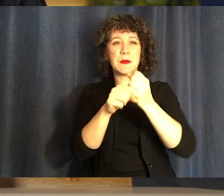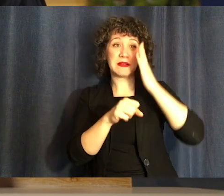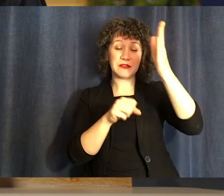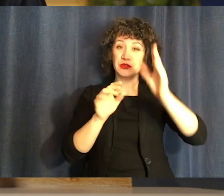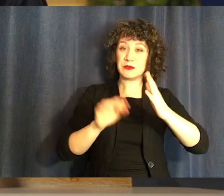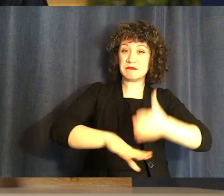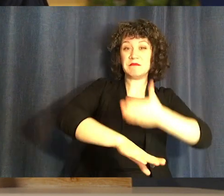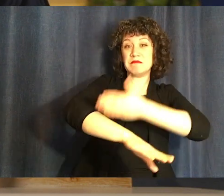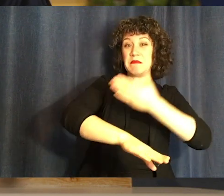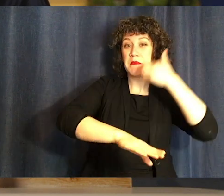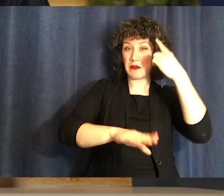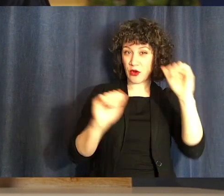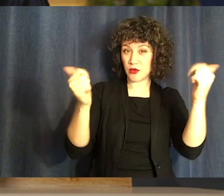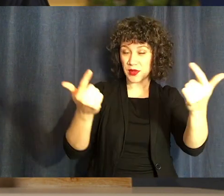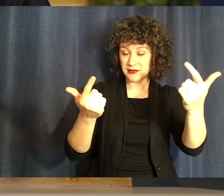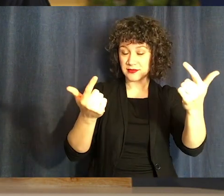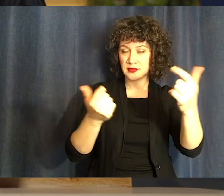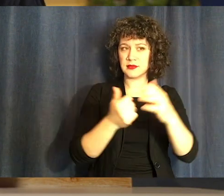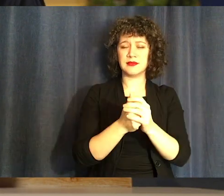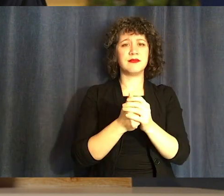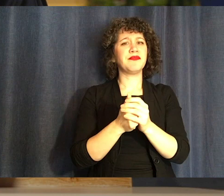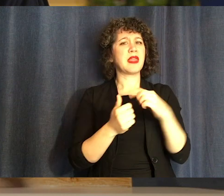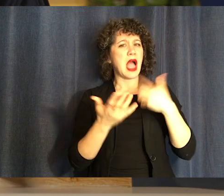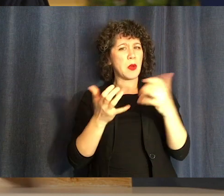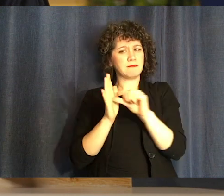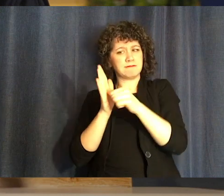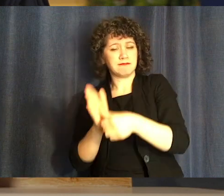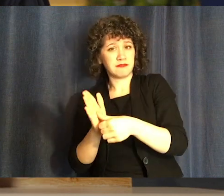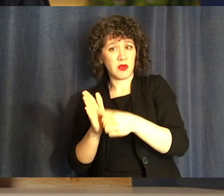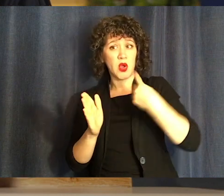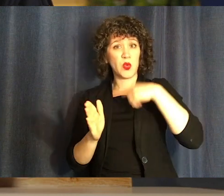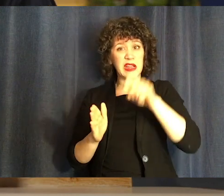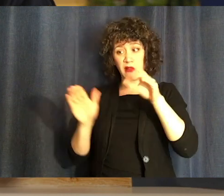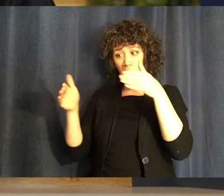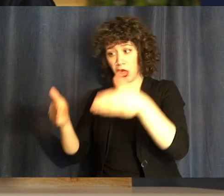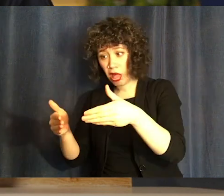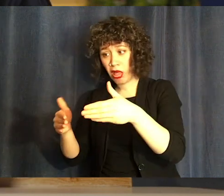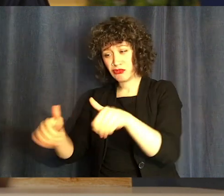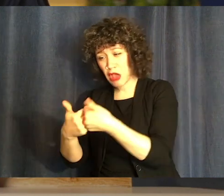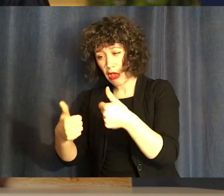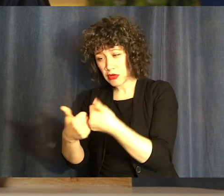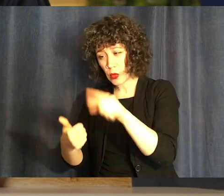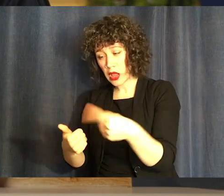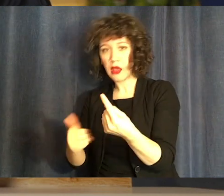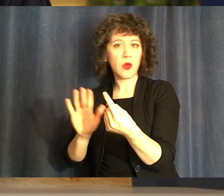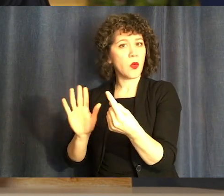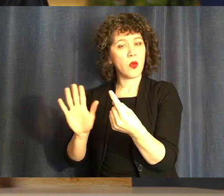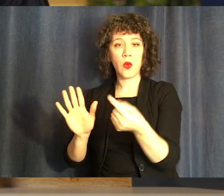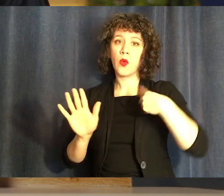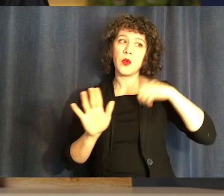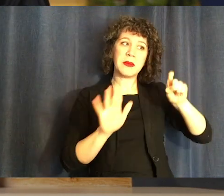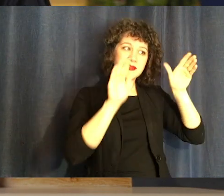like to stress that we shouldn't only dwell on the challenges we faced during our time at Houston High. We should remember the good times. I